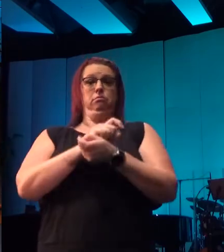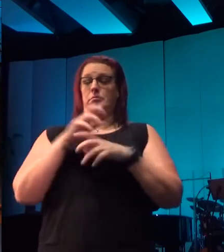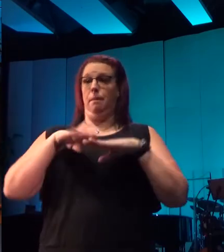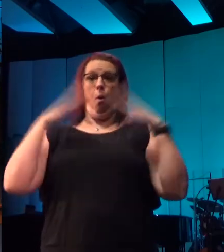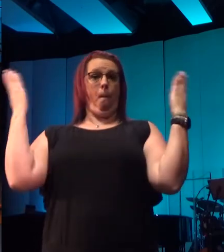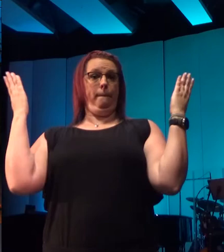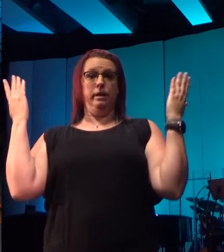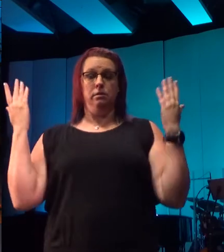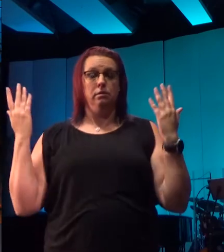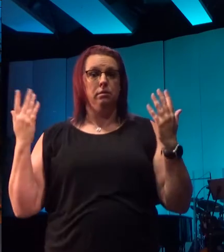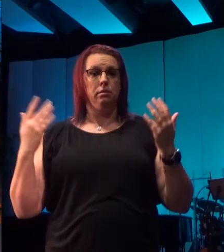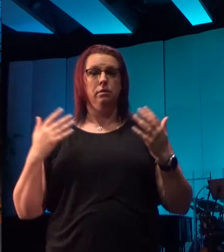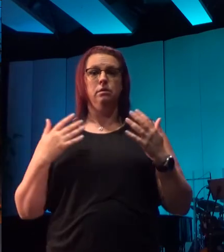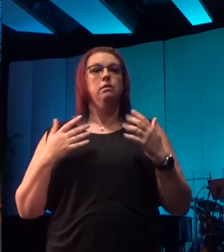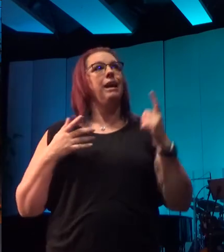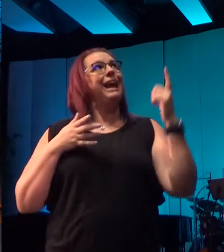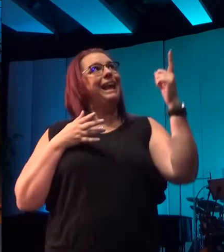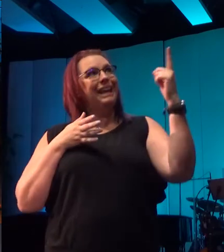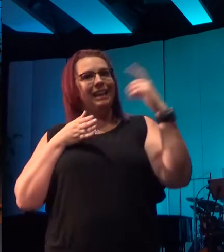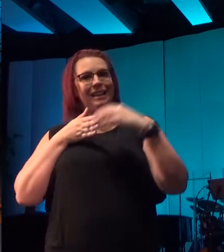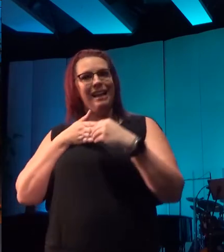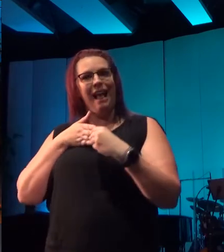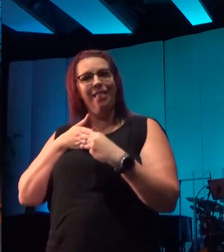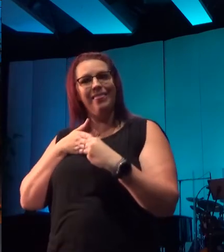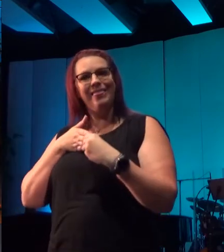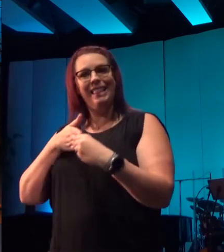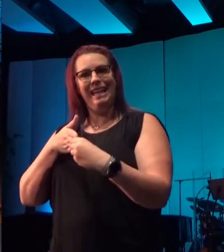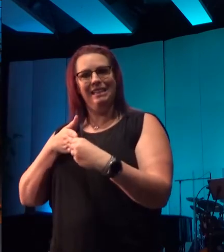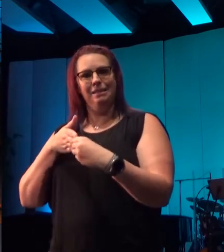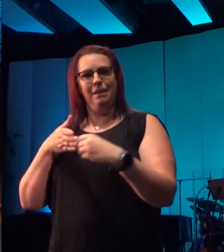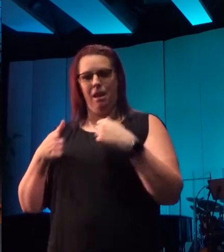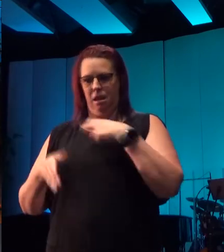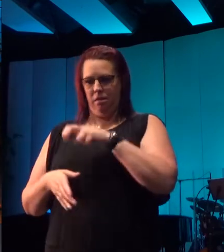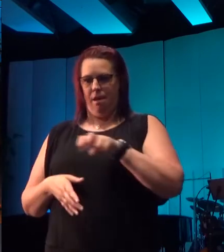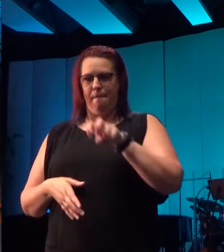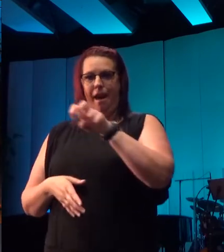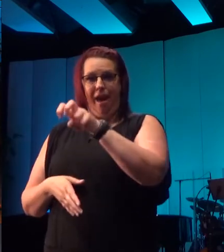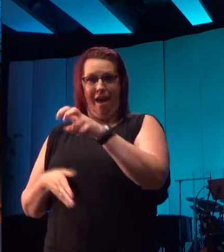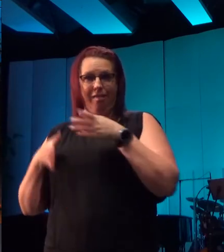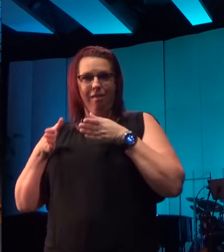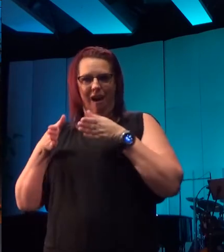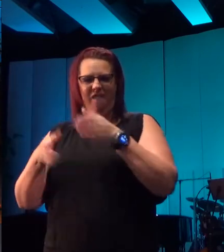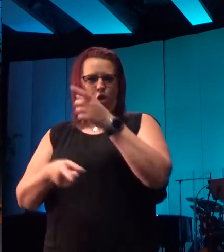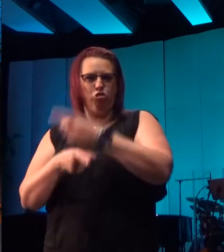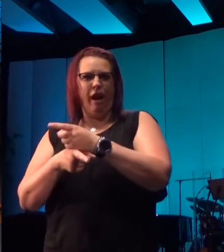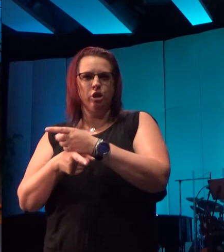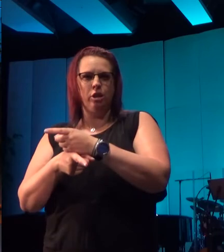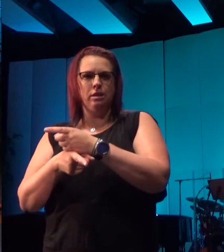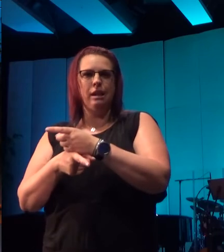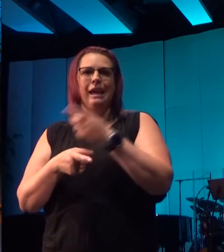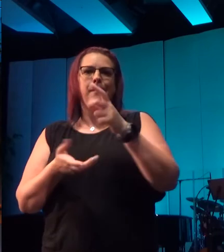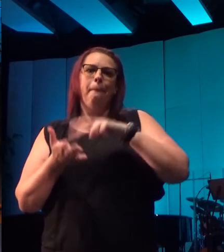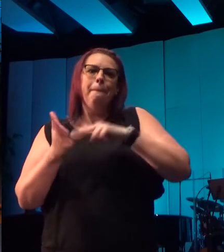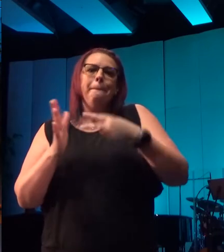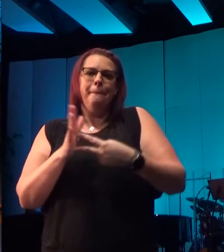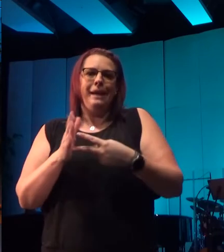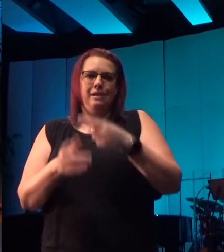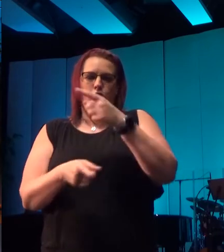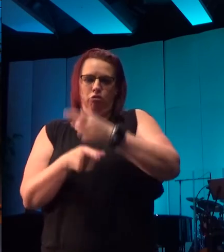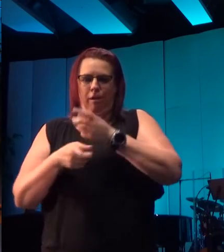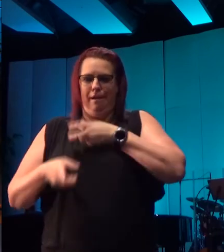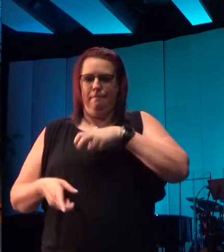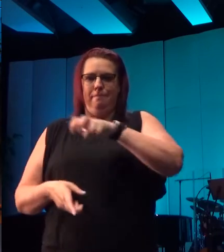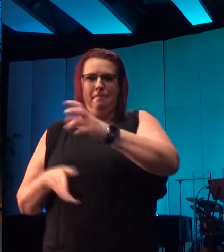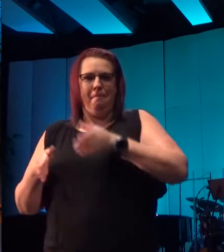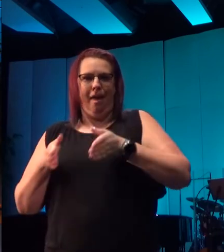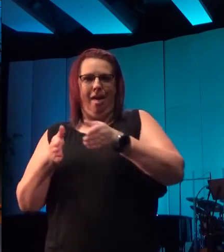And he leads me in the paths of righteousness. Now, righteousness metaphysically means right paths, and for